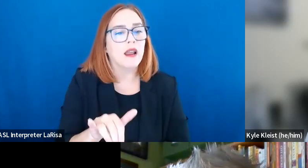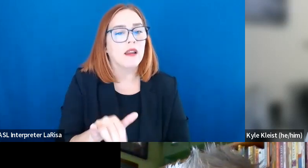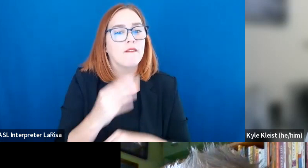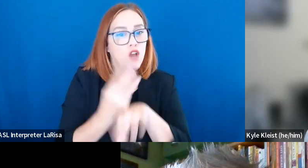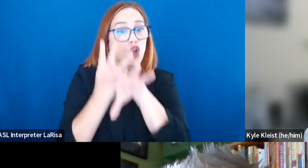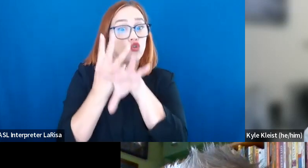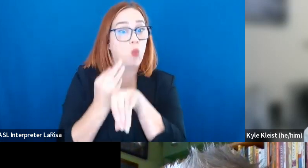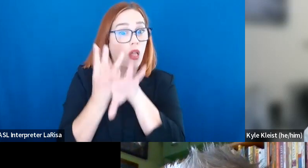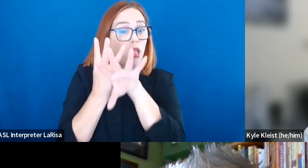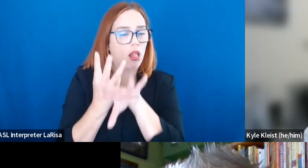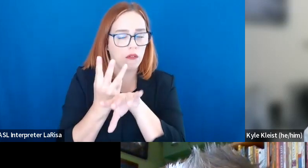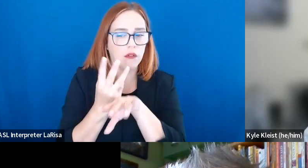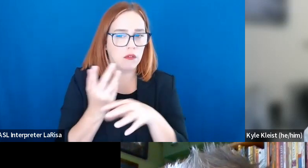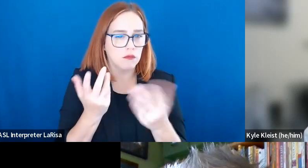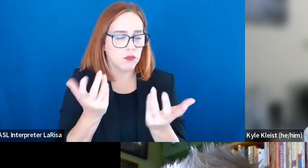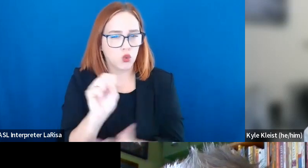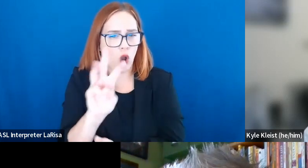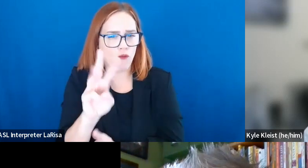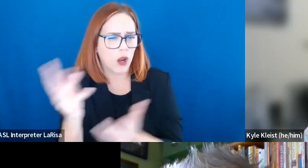in person too.